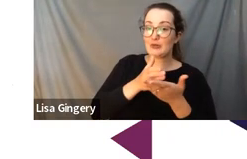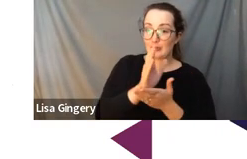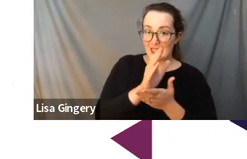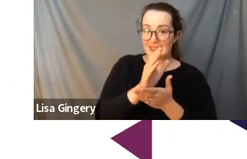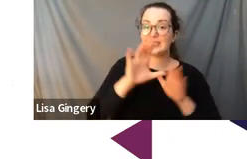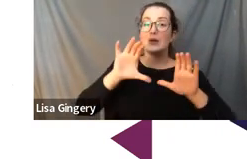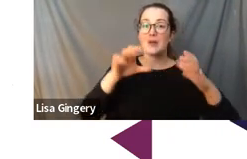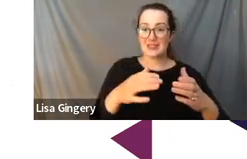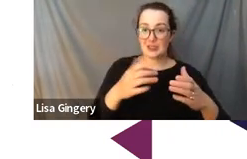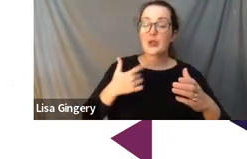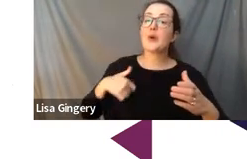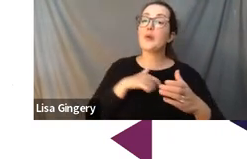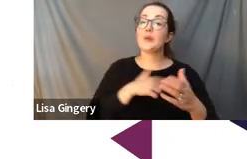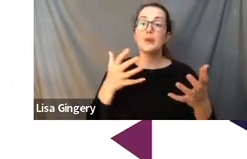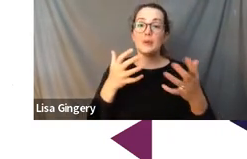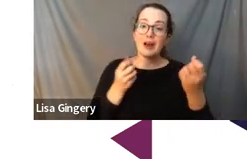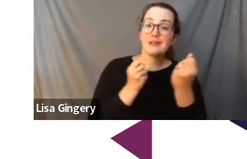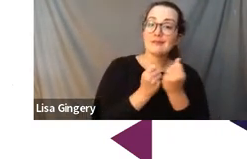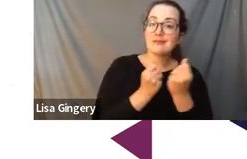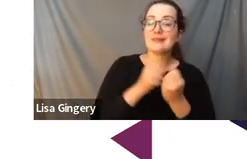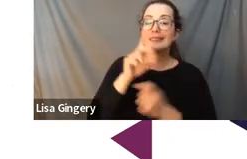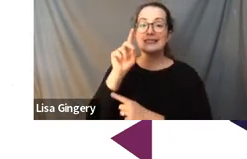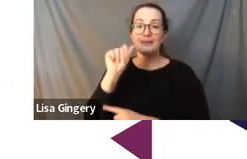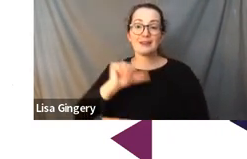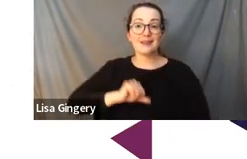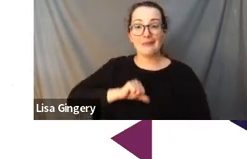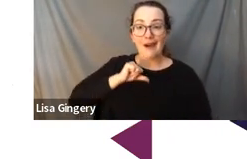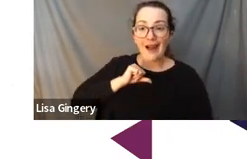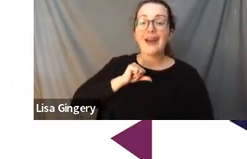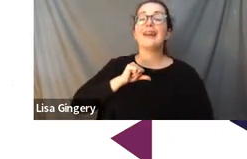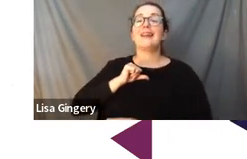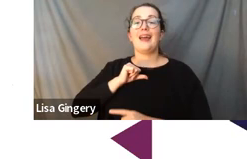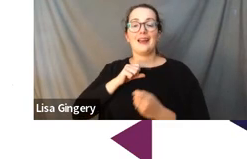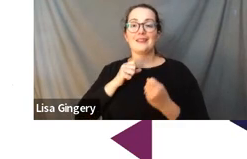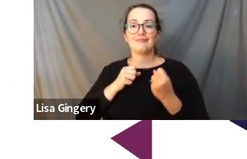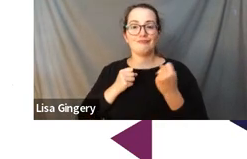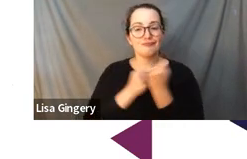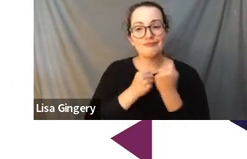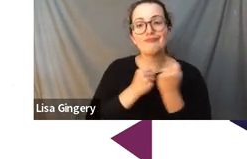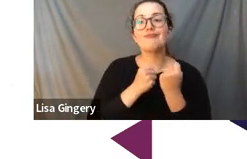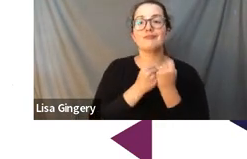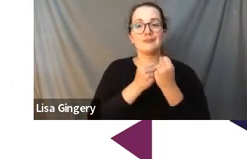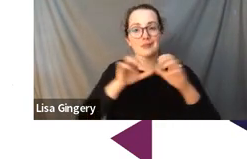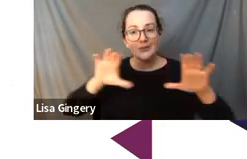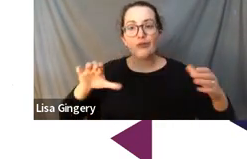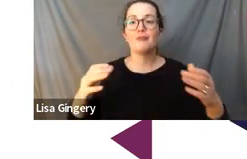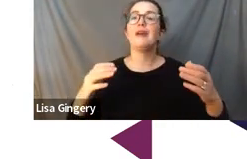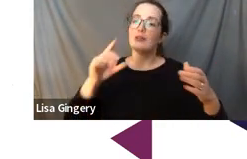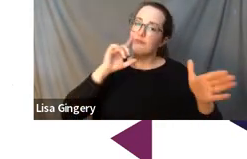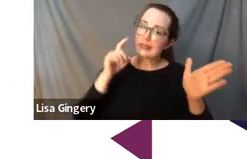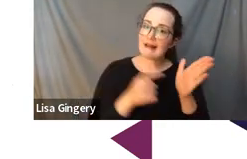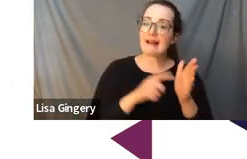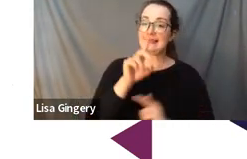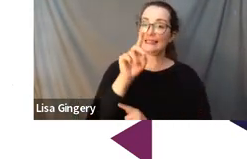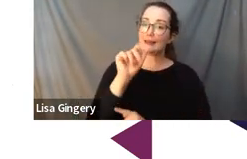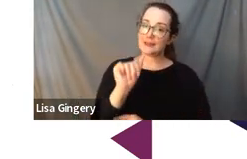cultivate disability pride and strengthen the disability movement by recognizing disability as a natural and beautiful part of